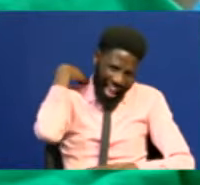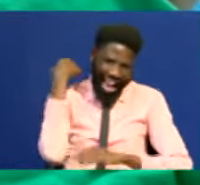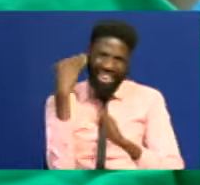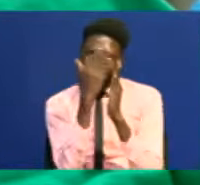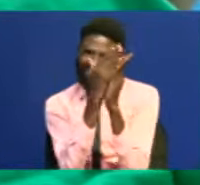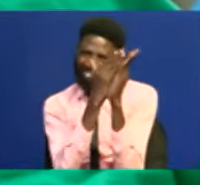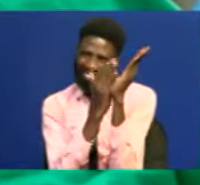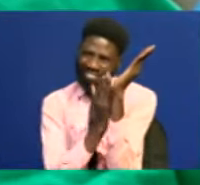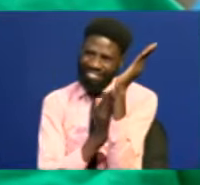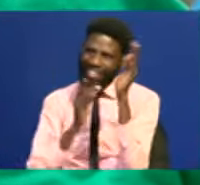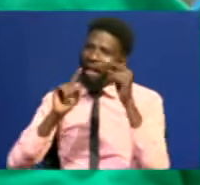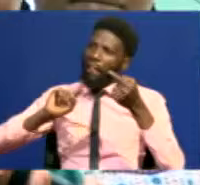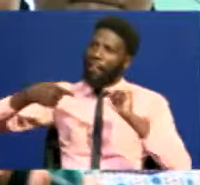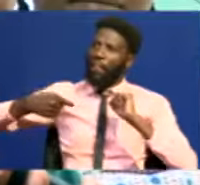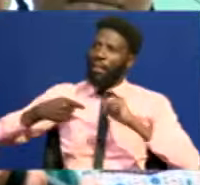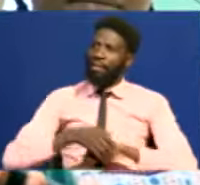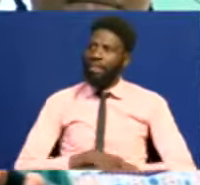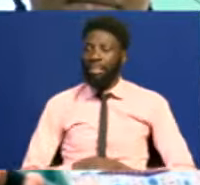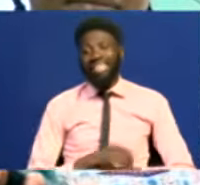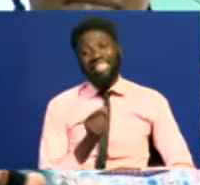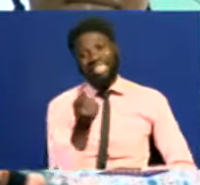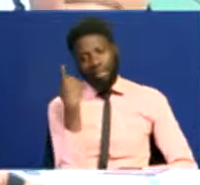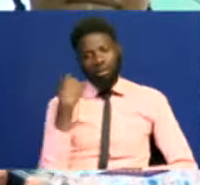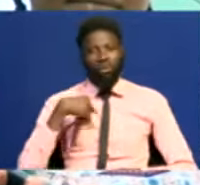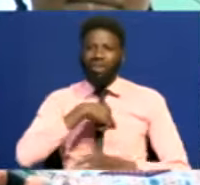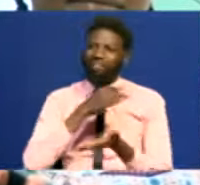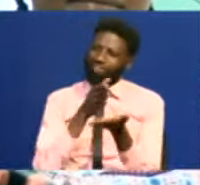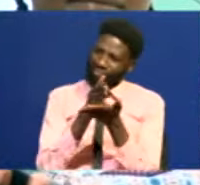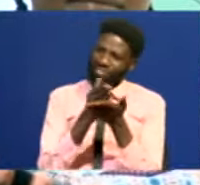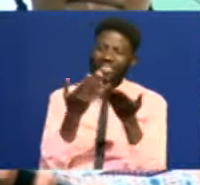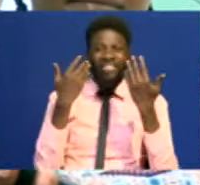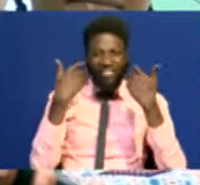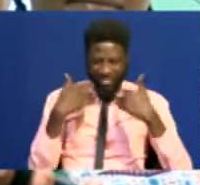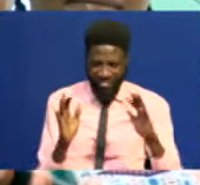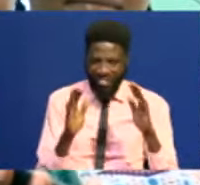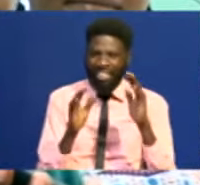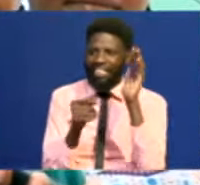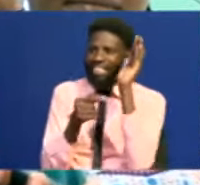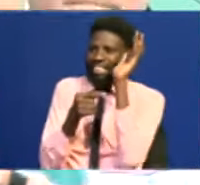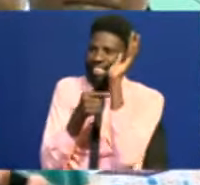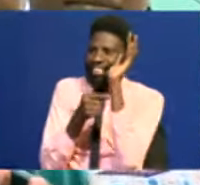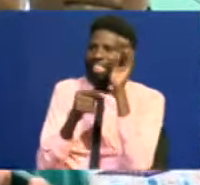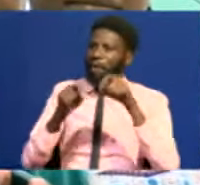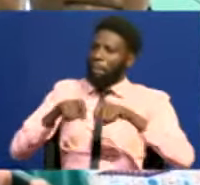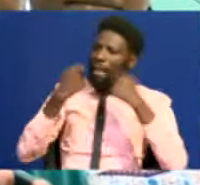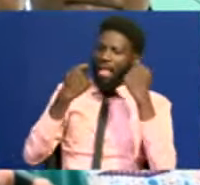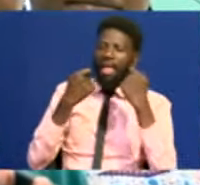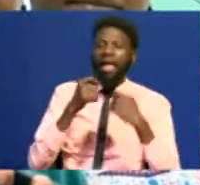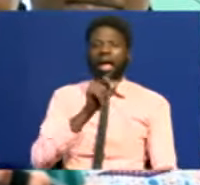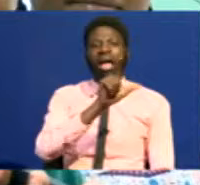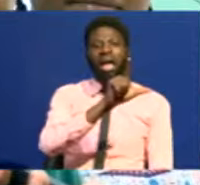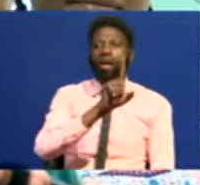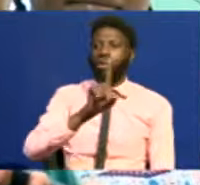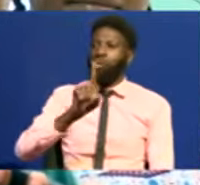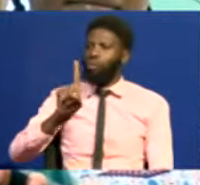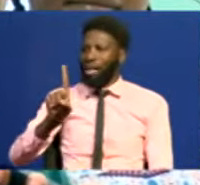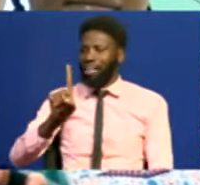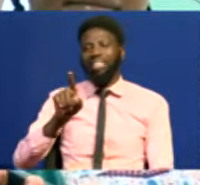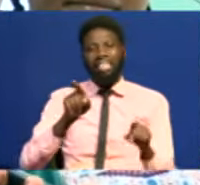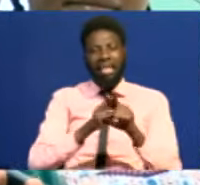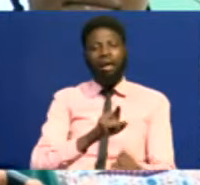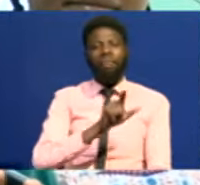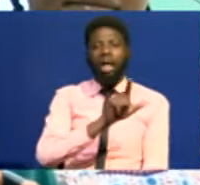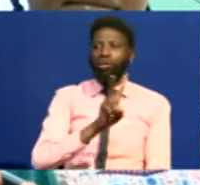able to operate on the patient with a lumbar vertebra fracture, L1, L2. Stabilization was